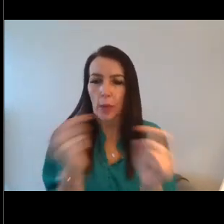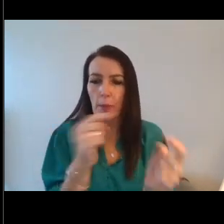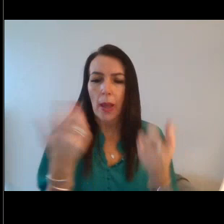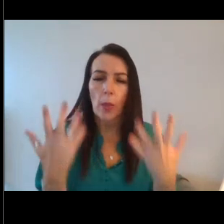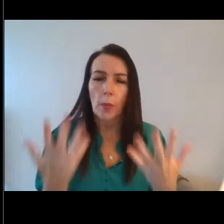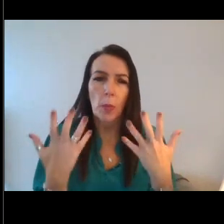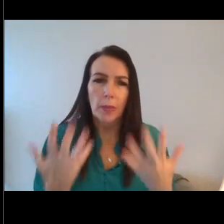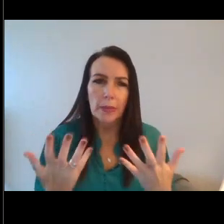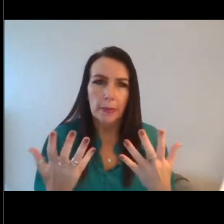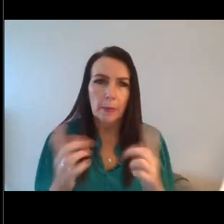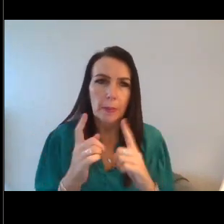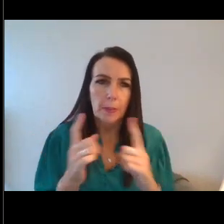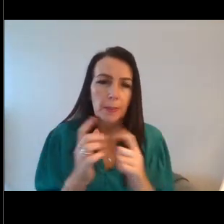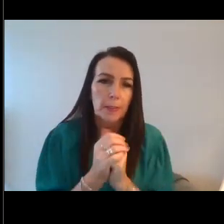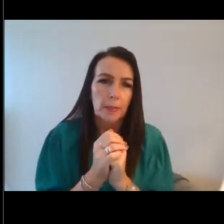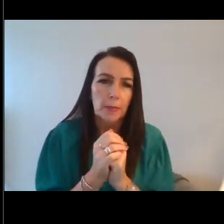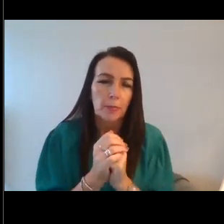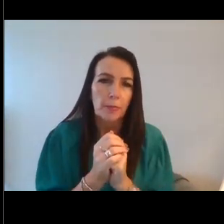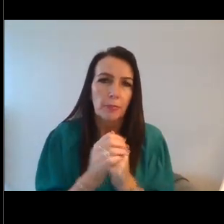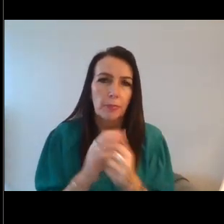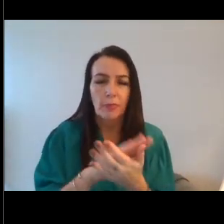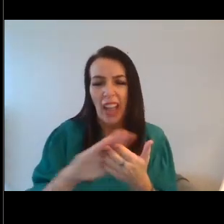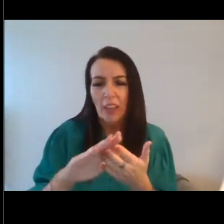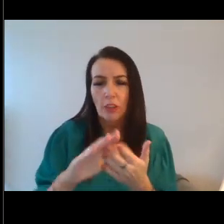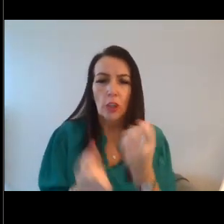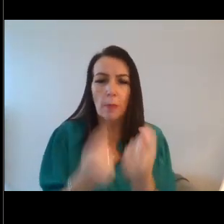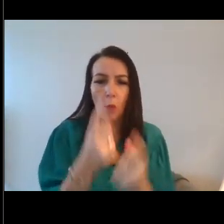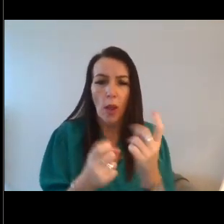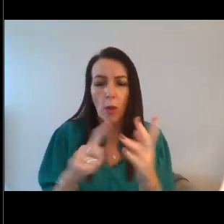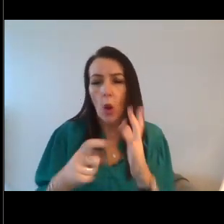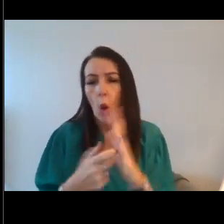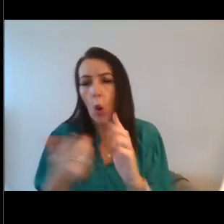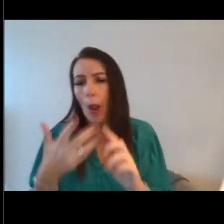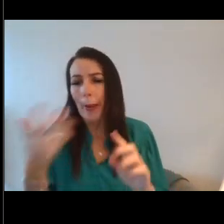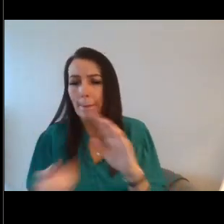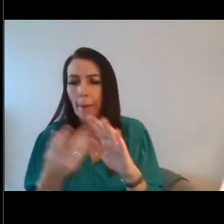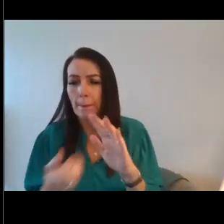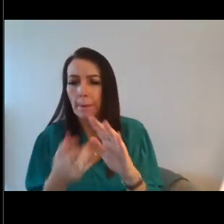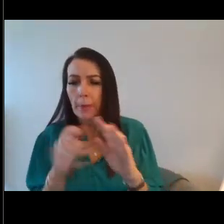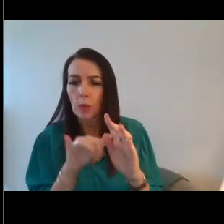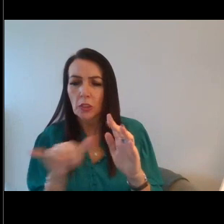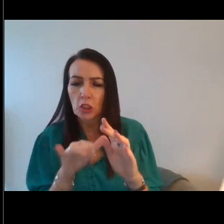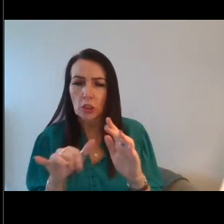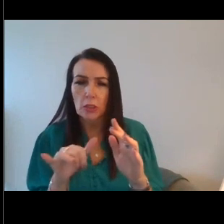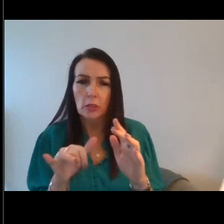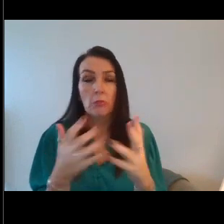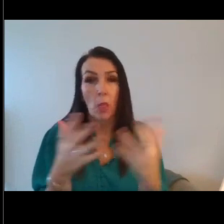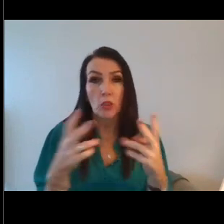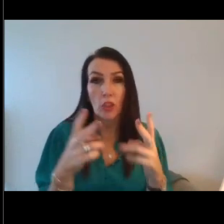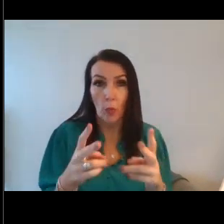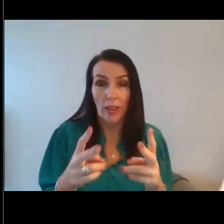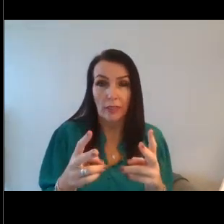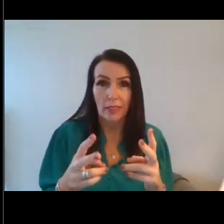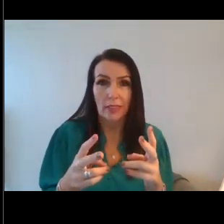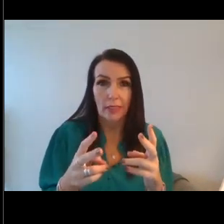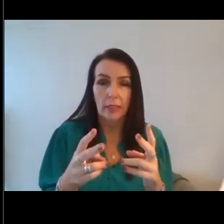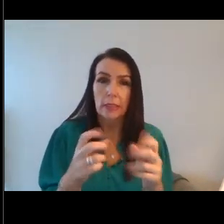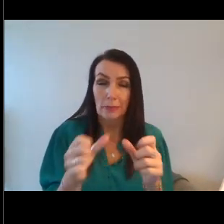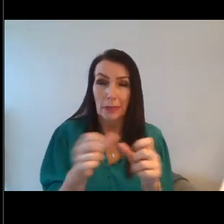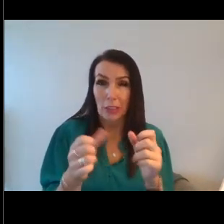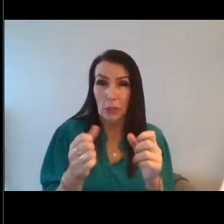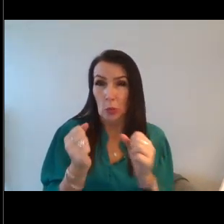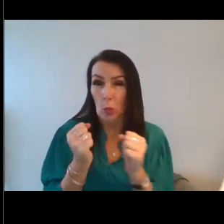about hydrogen boilers versus heat pumps. And in many ways, it is attractive to hang on